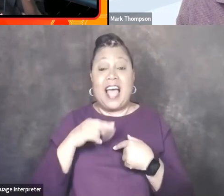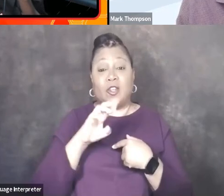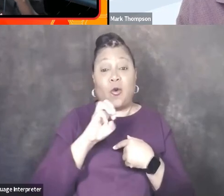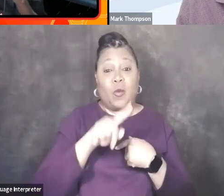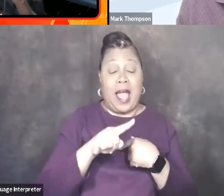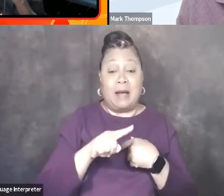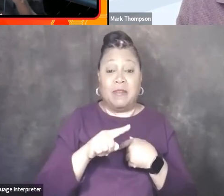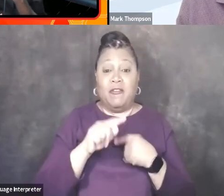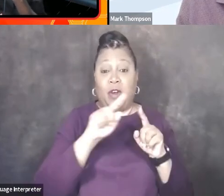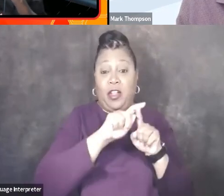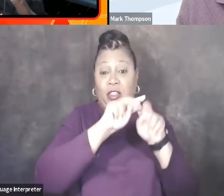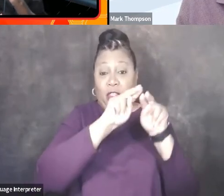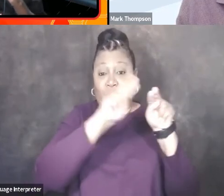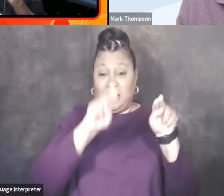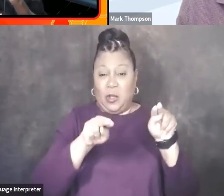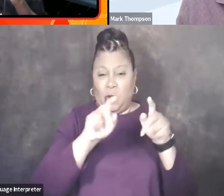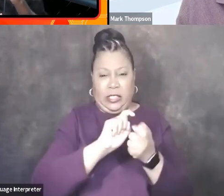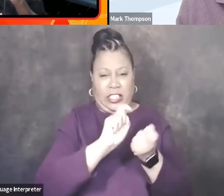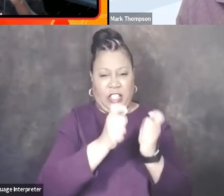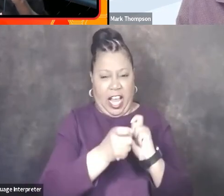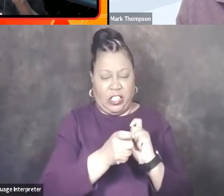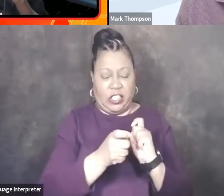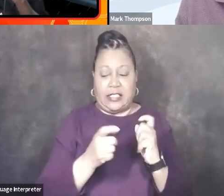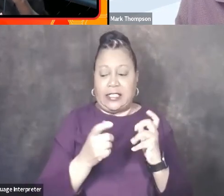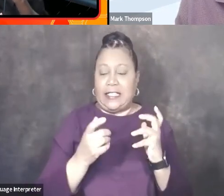for threshold changes.